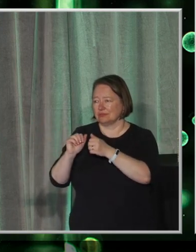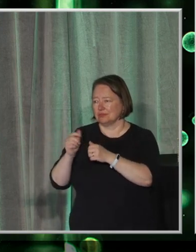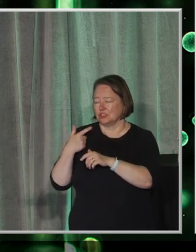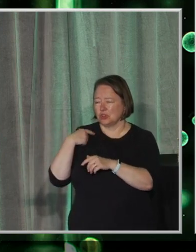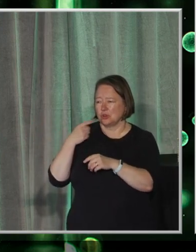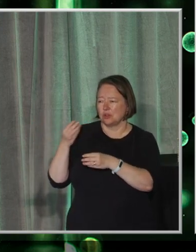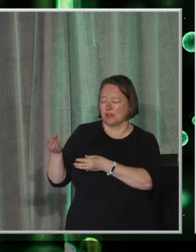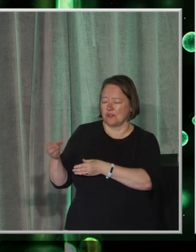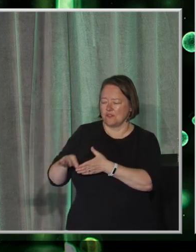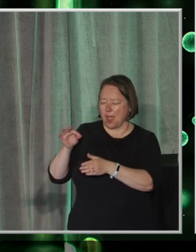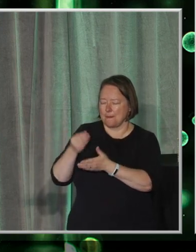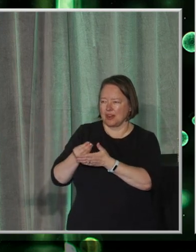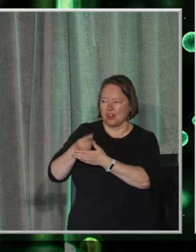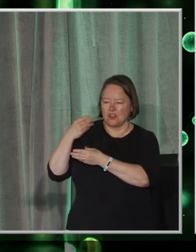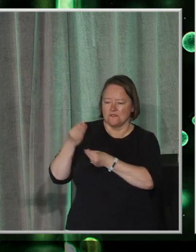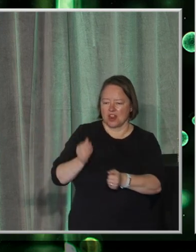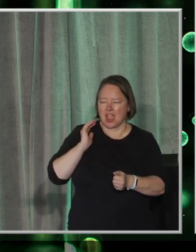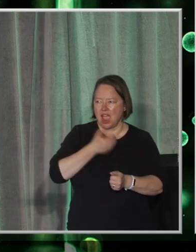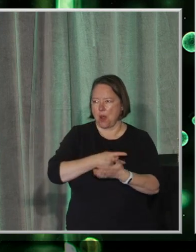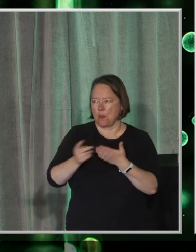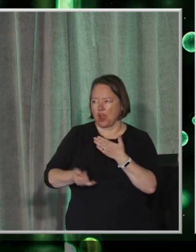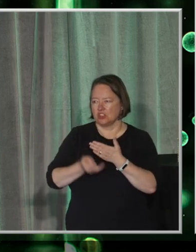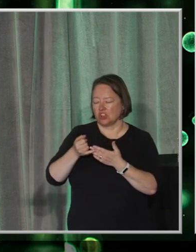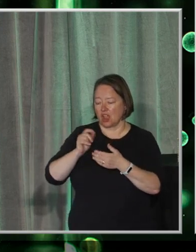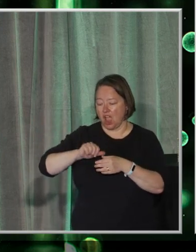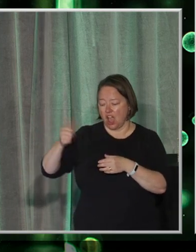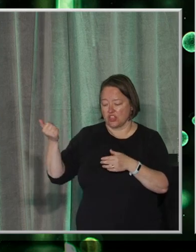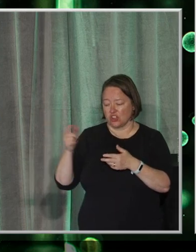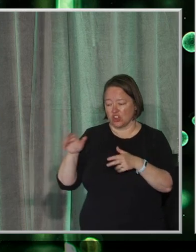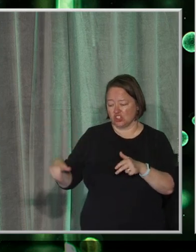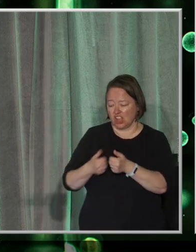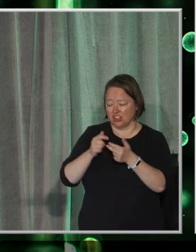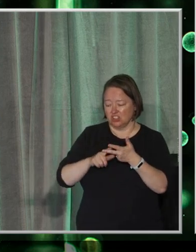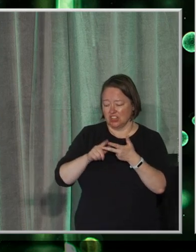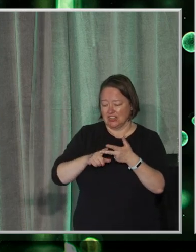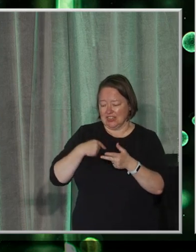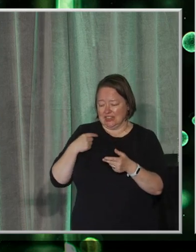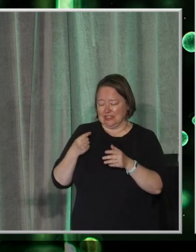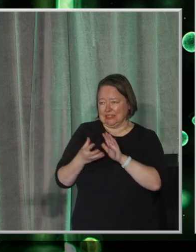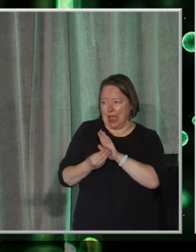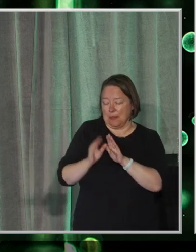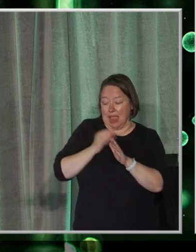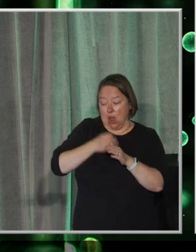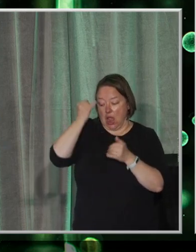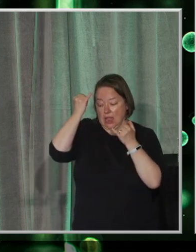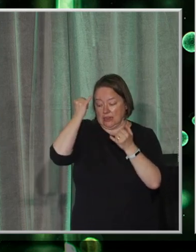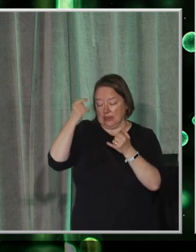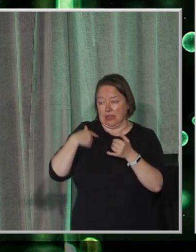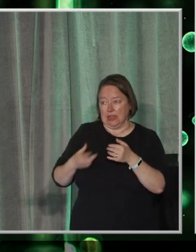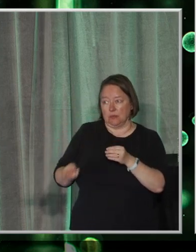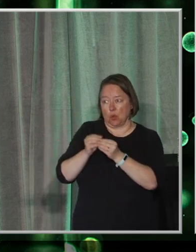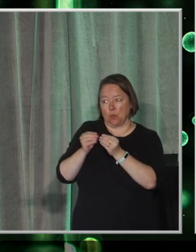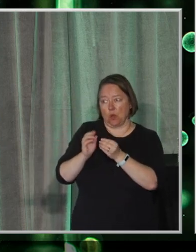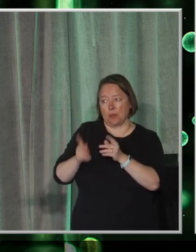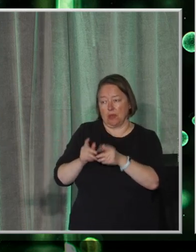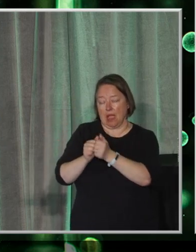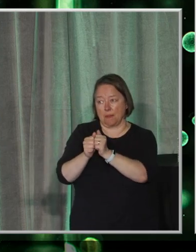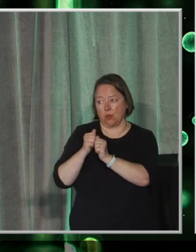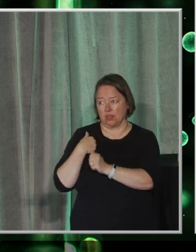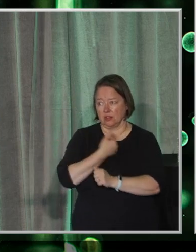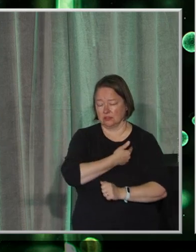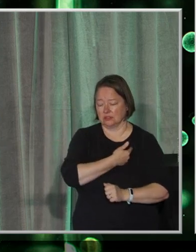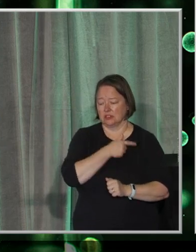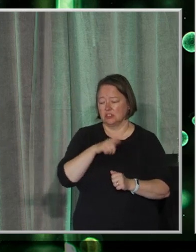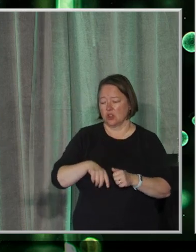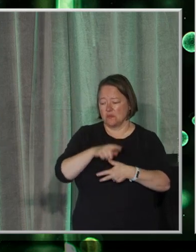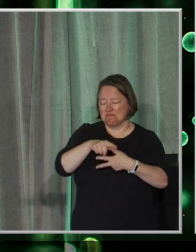to fund our project. Another challenge we expect to face is the copying of our idea together with an increasing competition. And for that reason, we will always